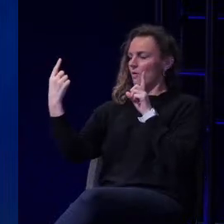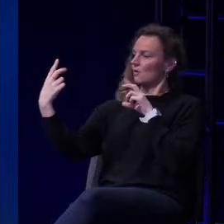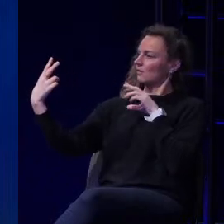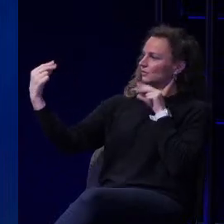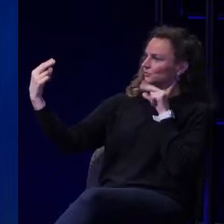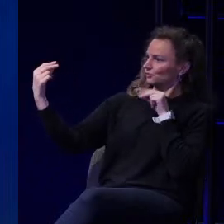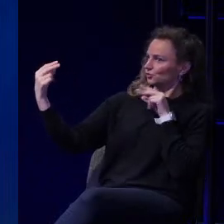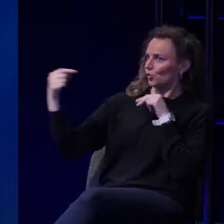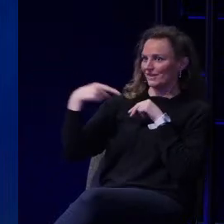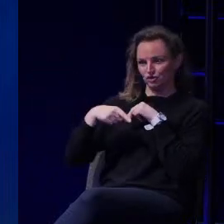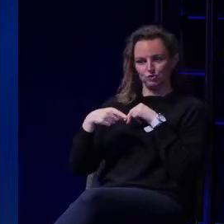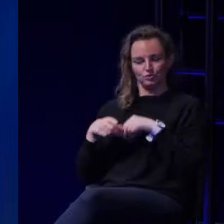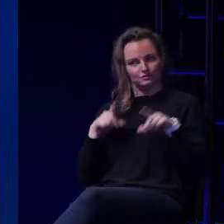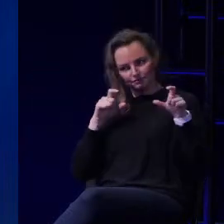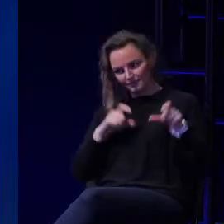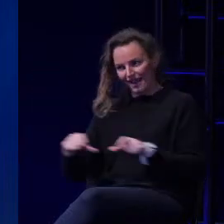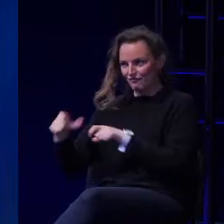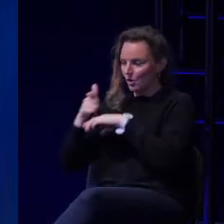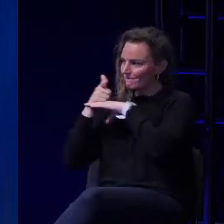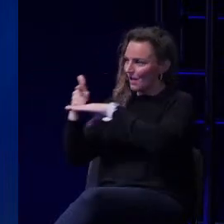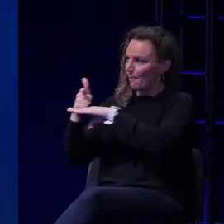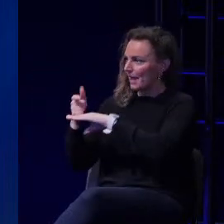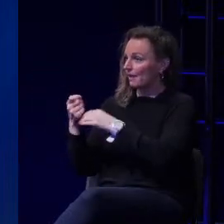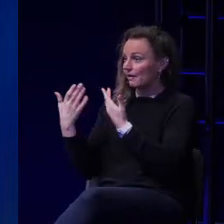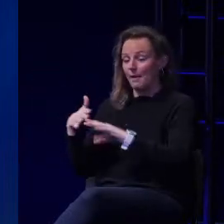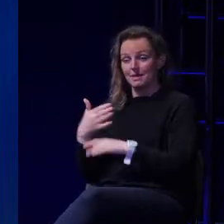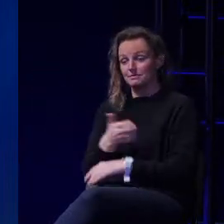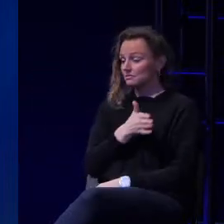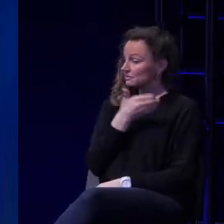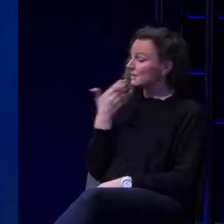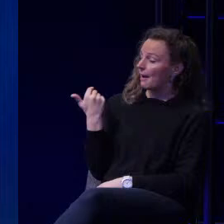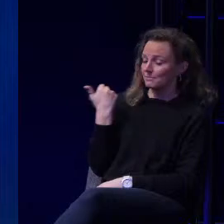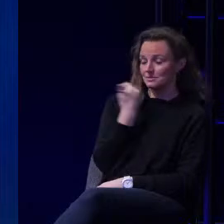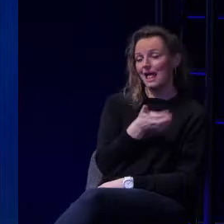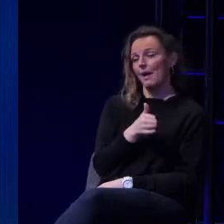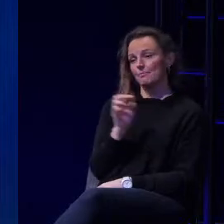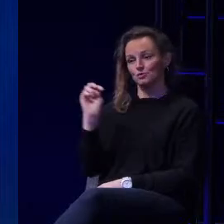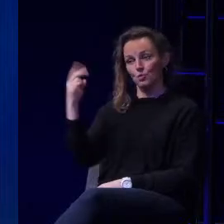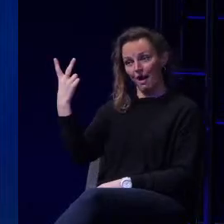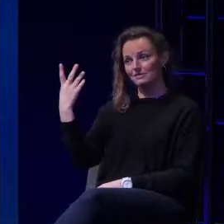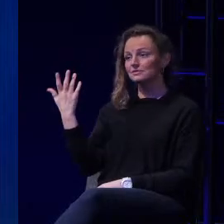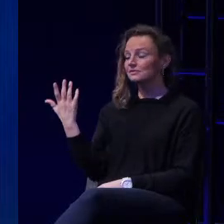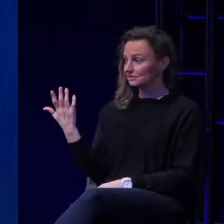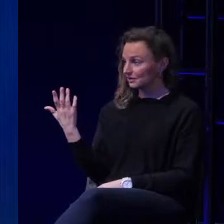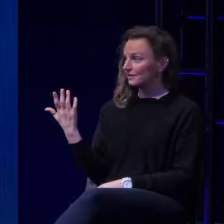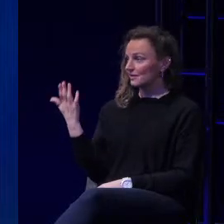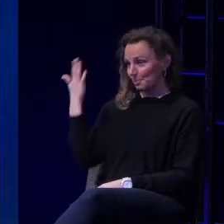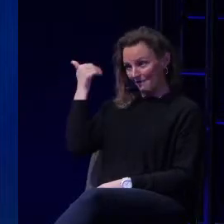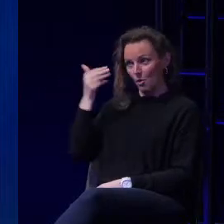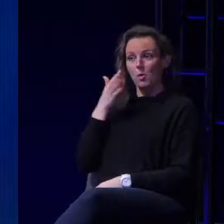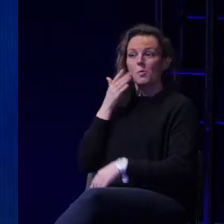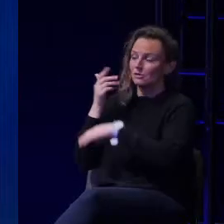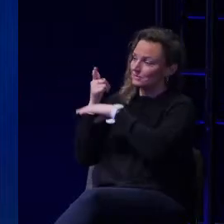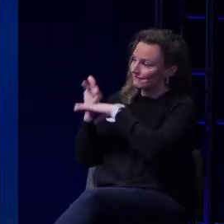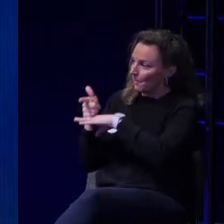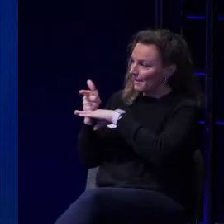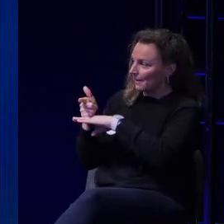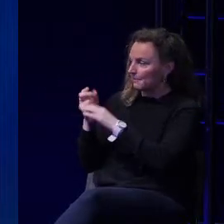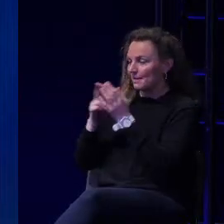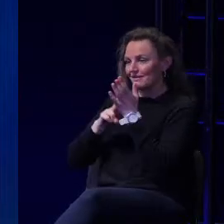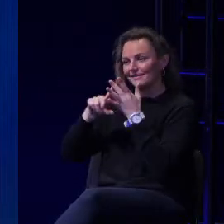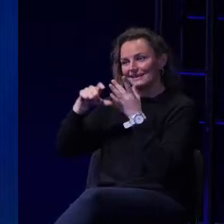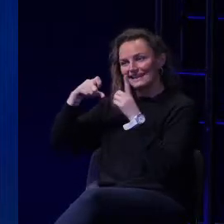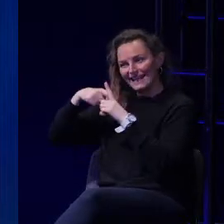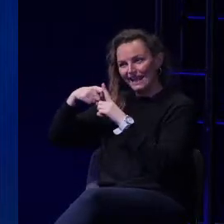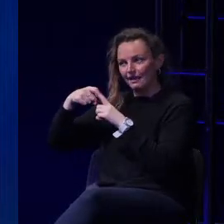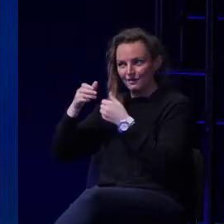when in that first meeting thing. I got slapped twice by, you know, the camera was knocked out of my hands. Nick was more dangerous than